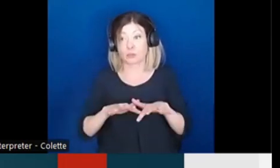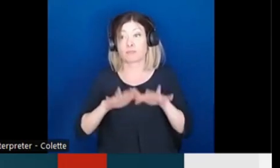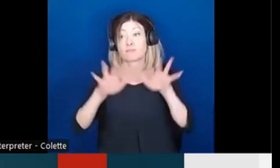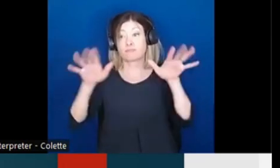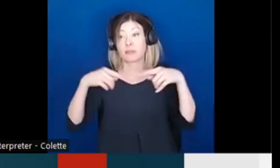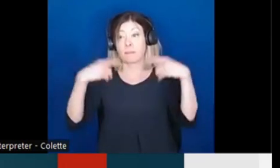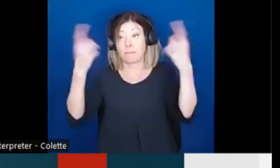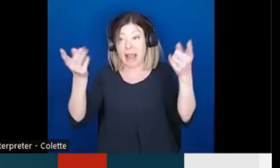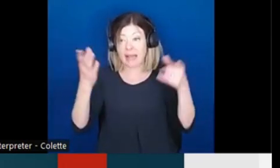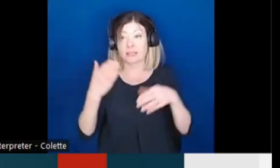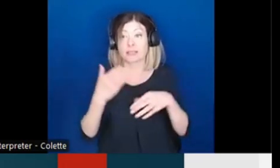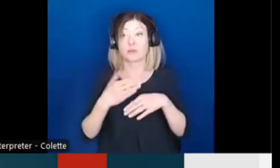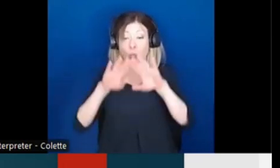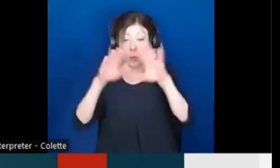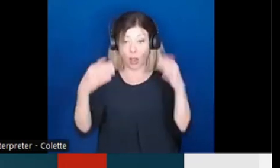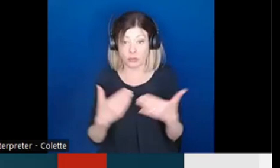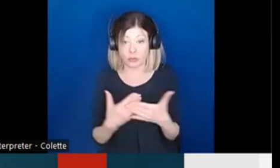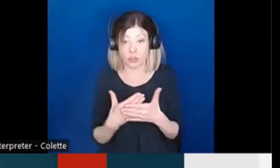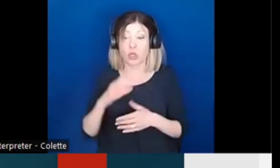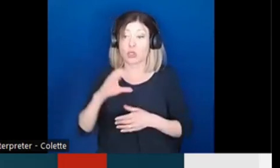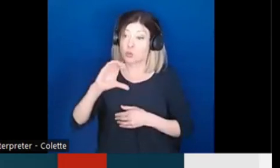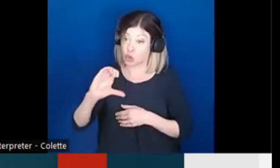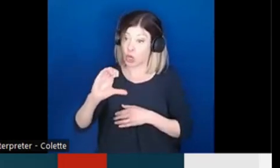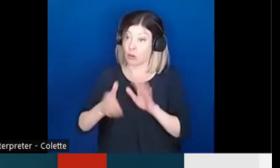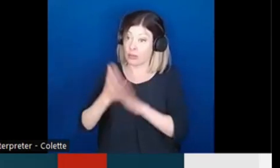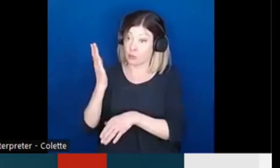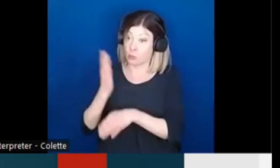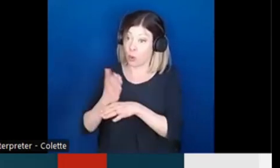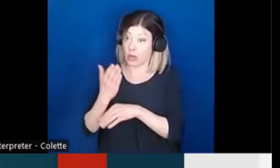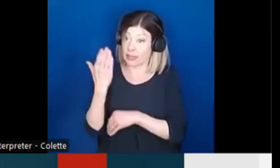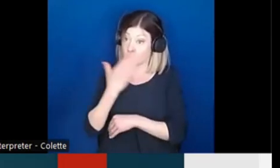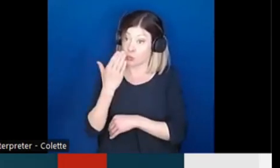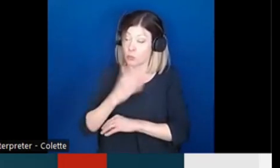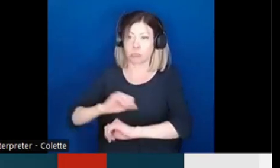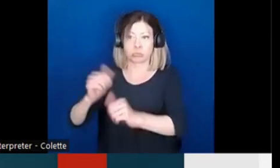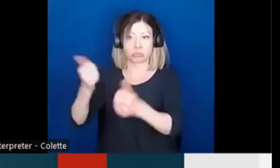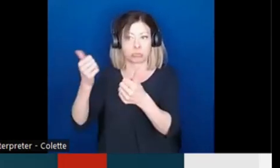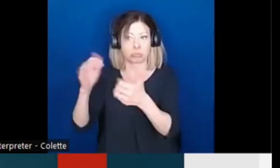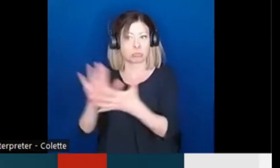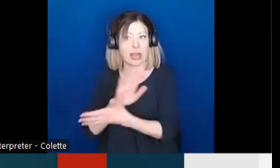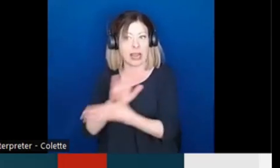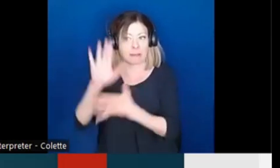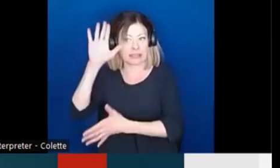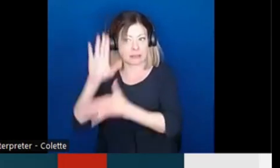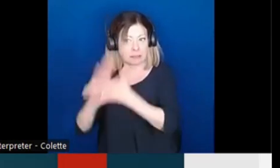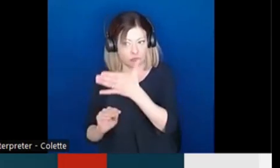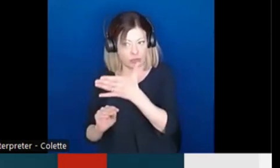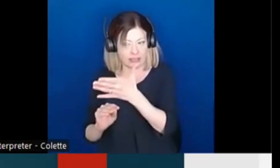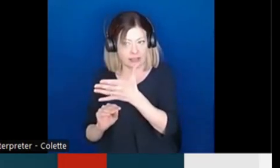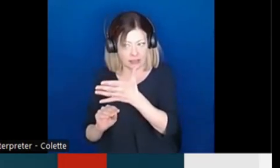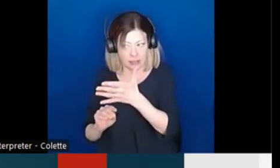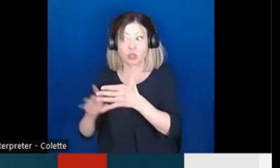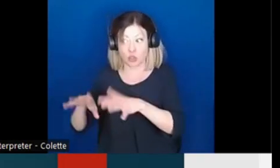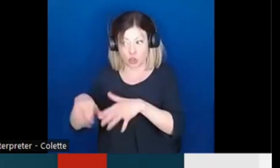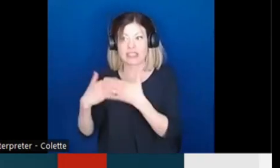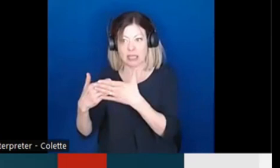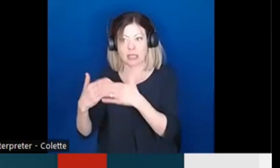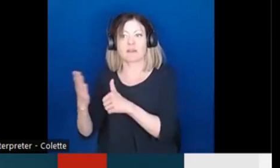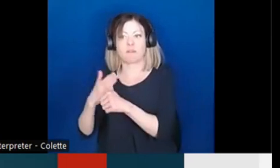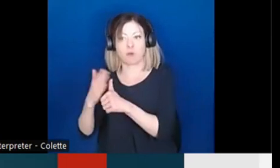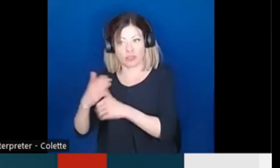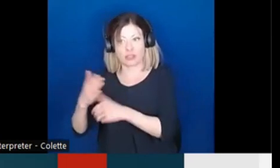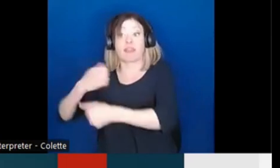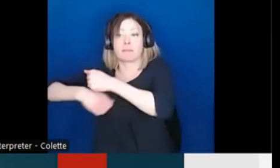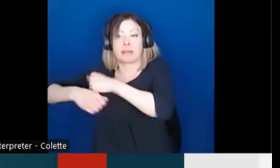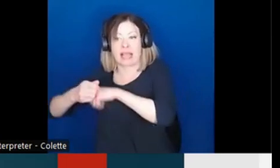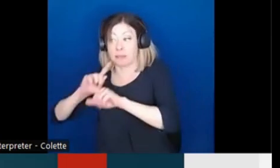Charlotte went to a school where she actually had quite a happy experience. They kept her on as a teacher afterwards, and she realised she hated teaching. So